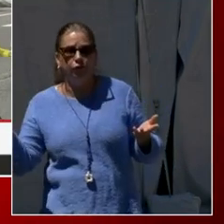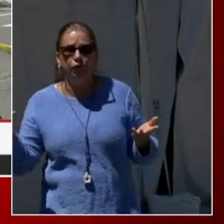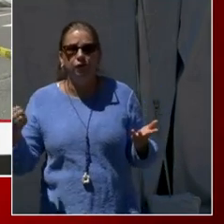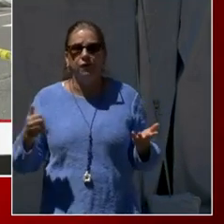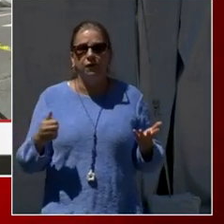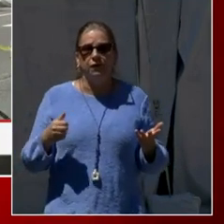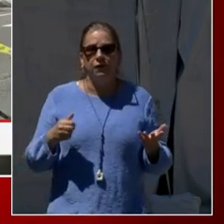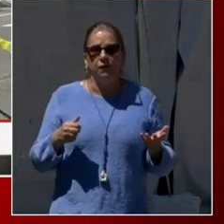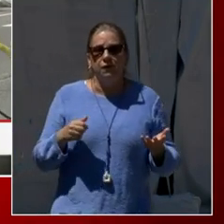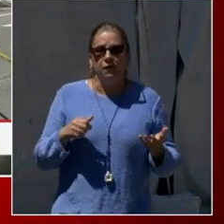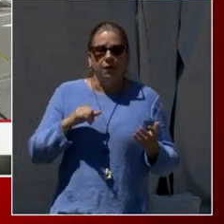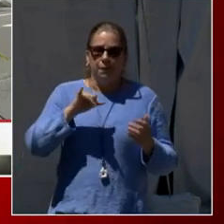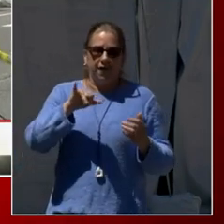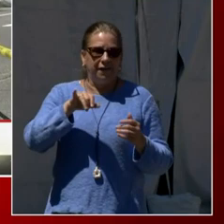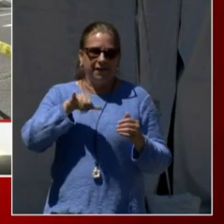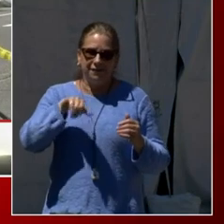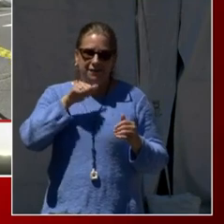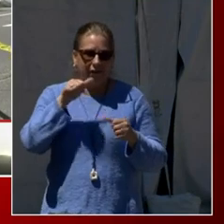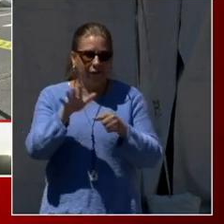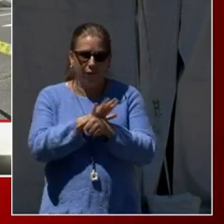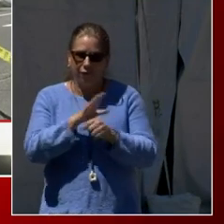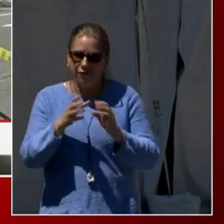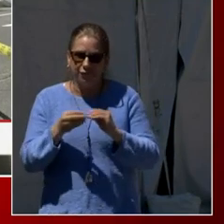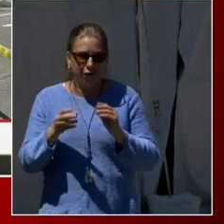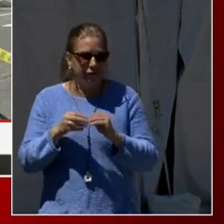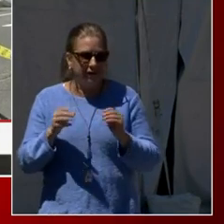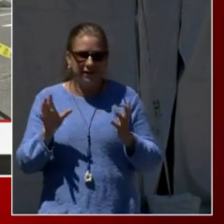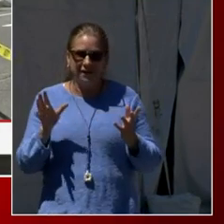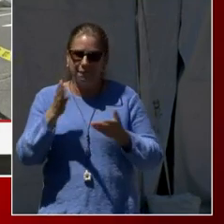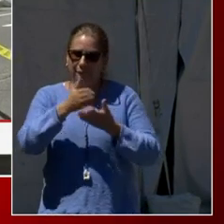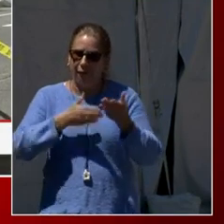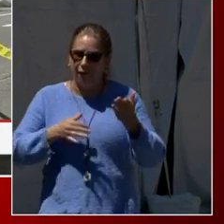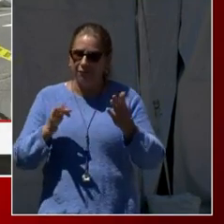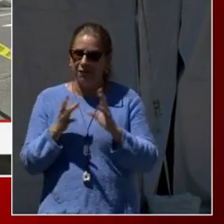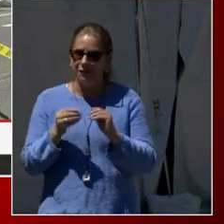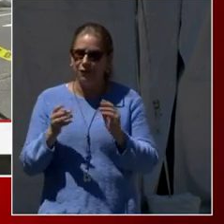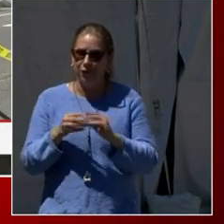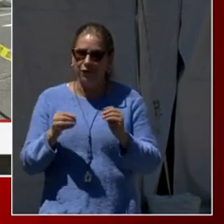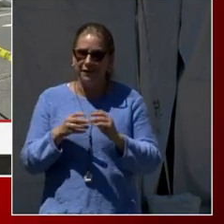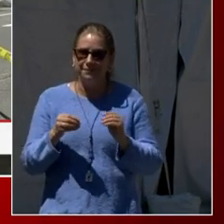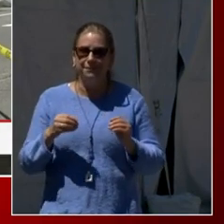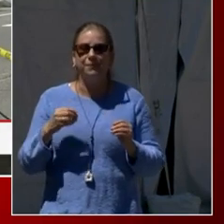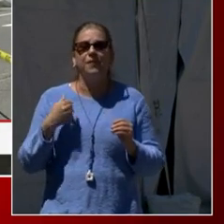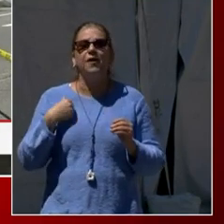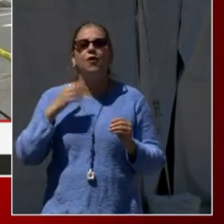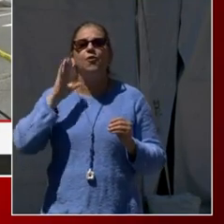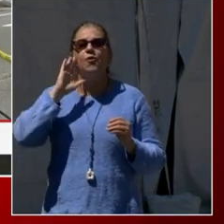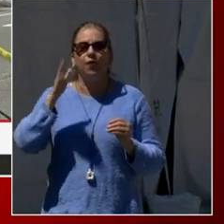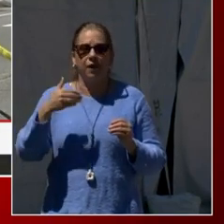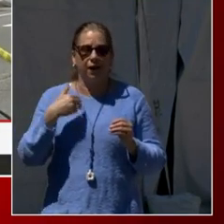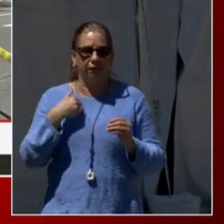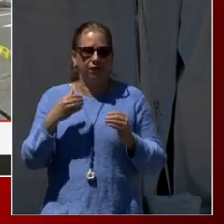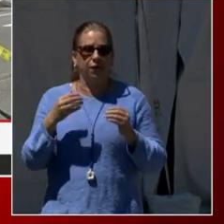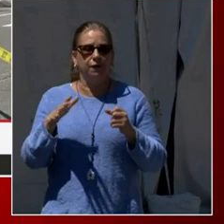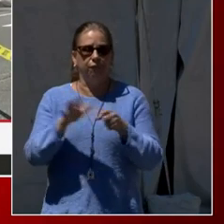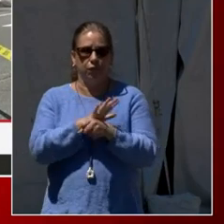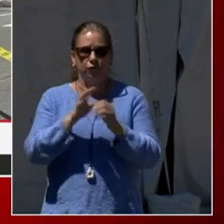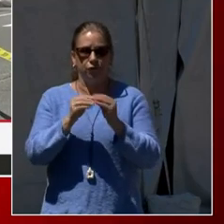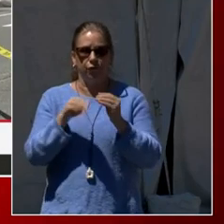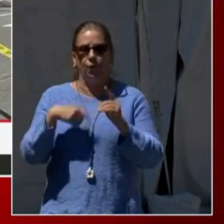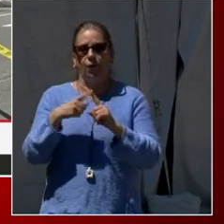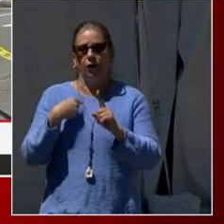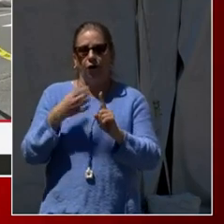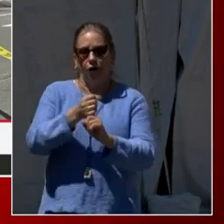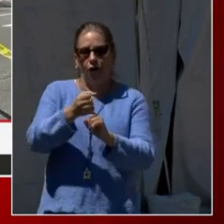whole story. I don't think we will have the whole story until we've made more arrests, and we can, because I anticipate there will be more arrests from